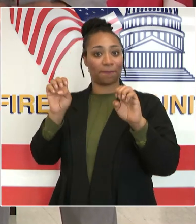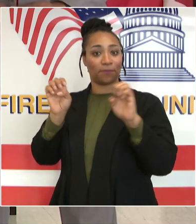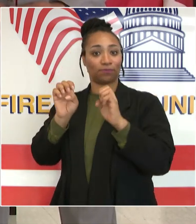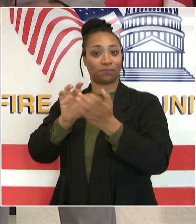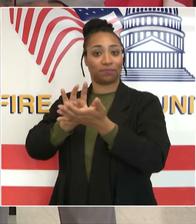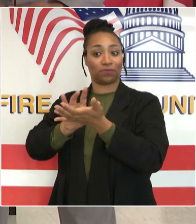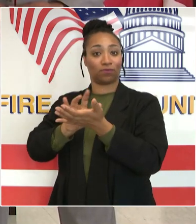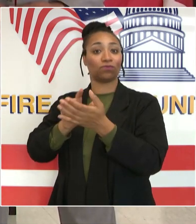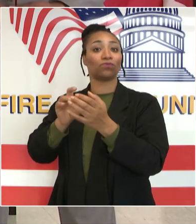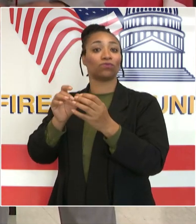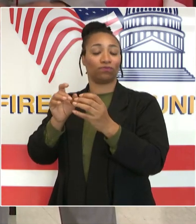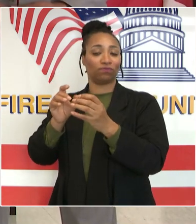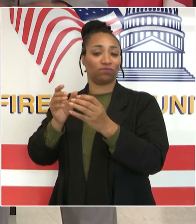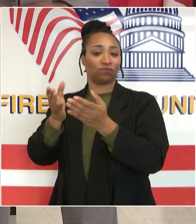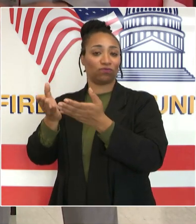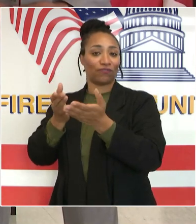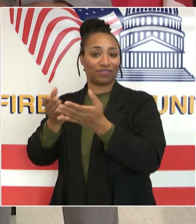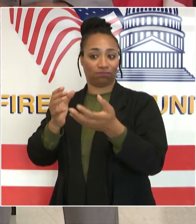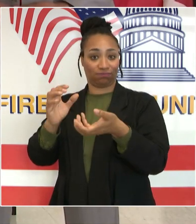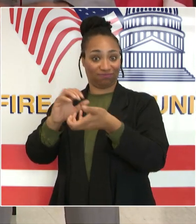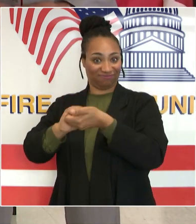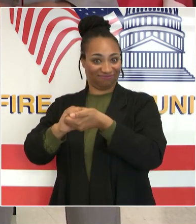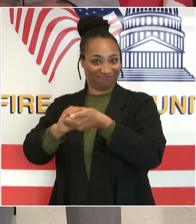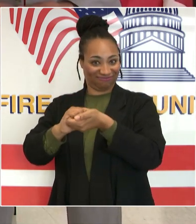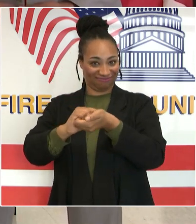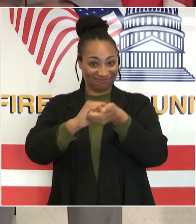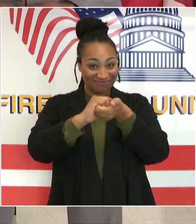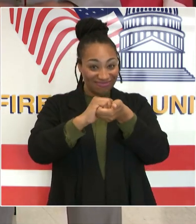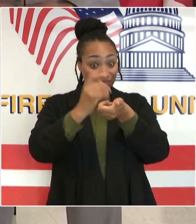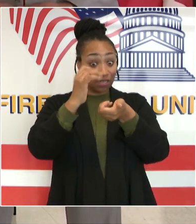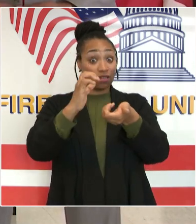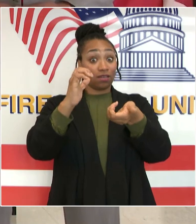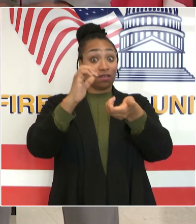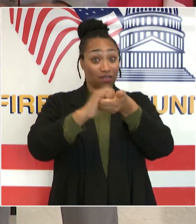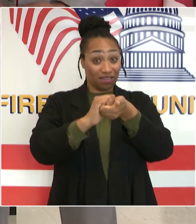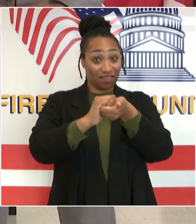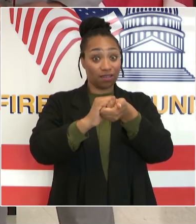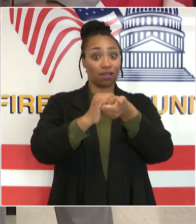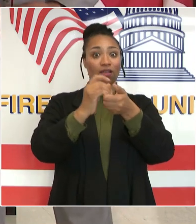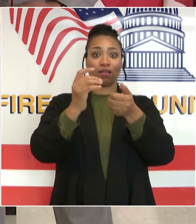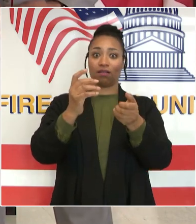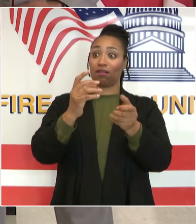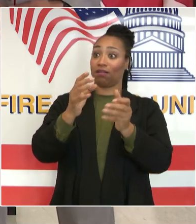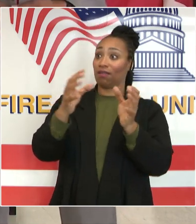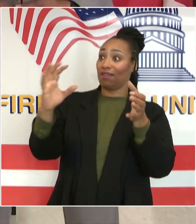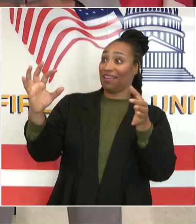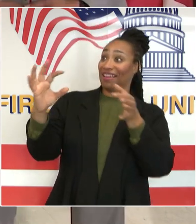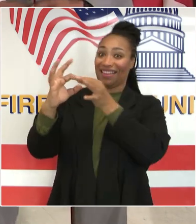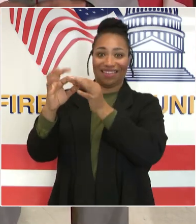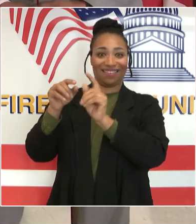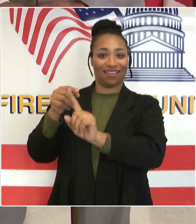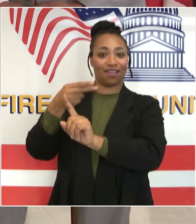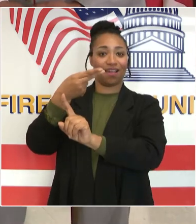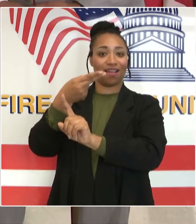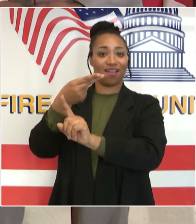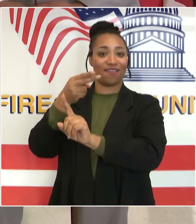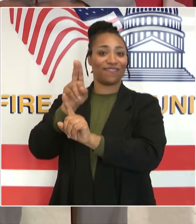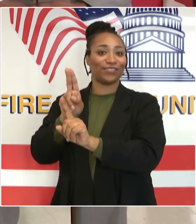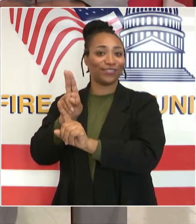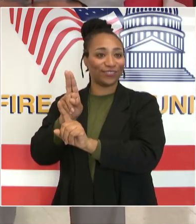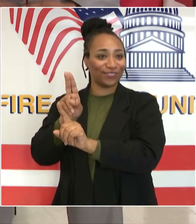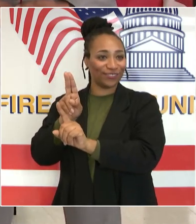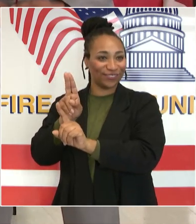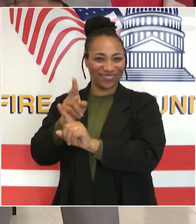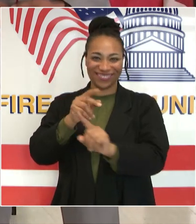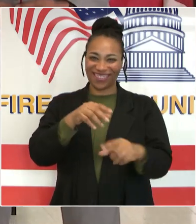is partnering with our public university. What's the word? The